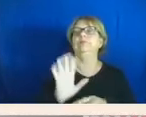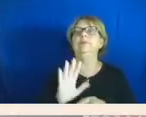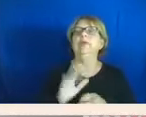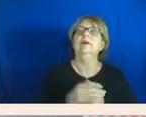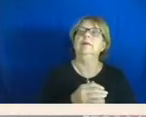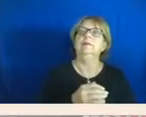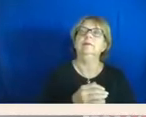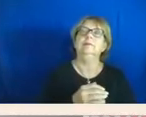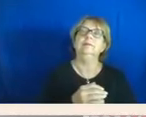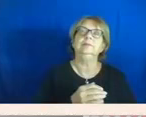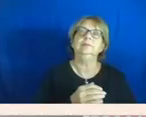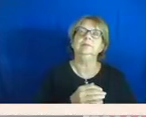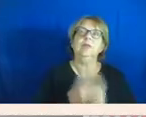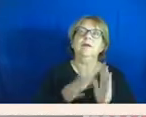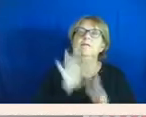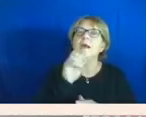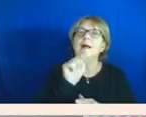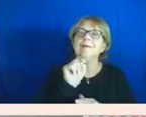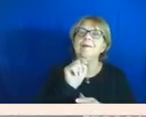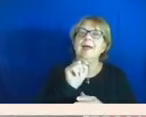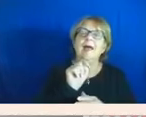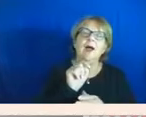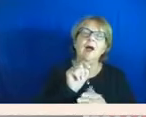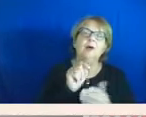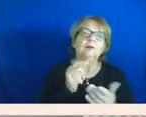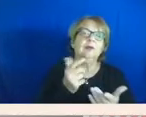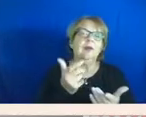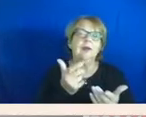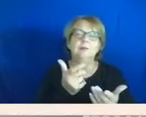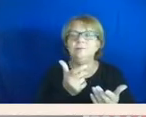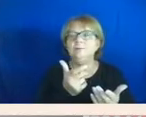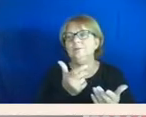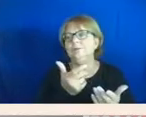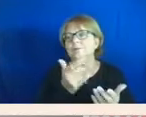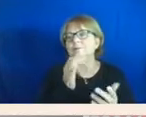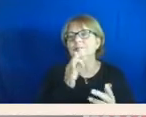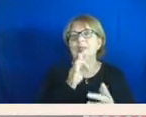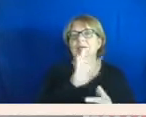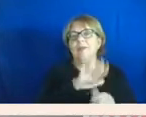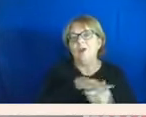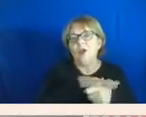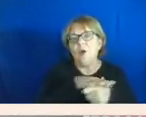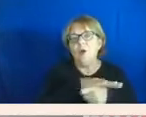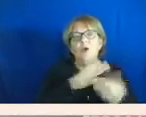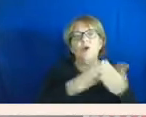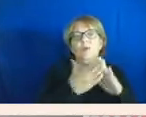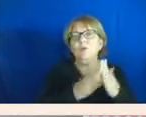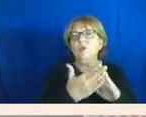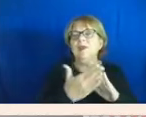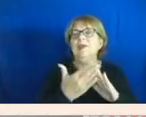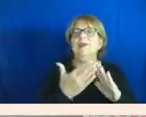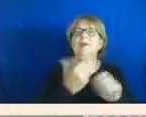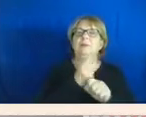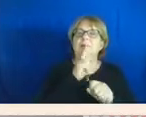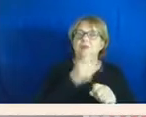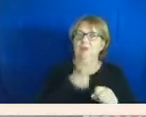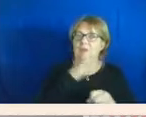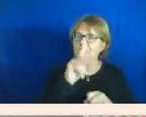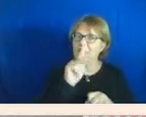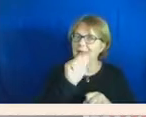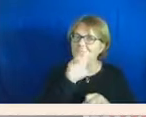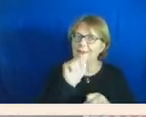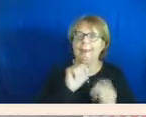Find out in his local community or she or her local community. Make sure they got a bank account. Get a relationship with a